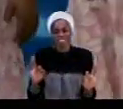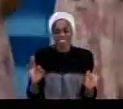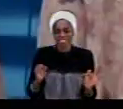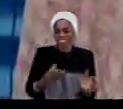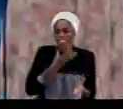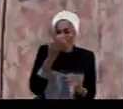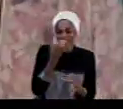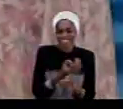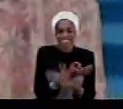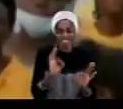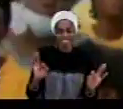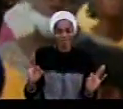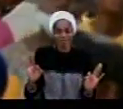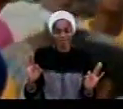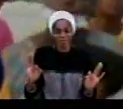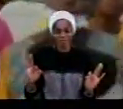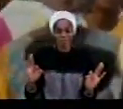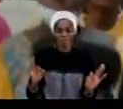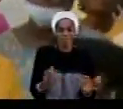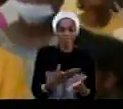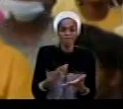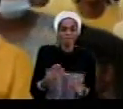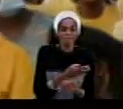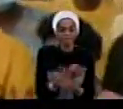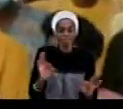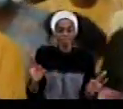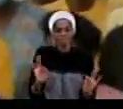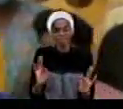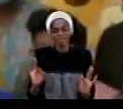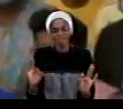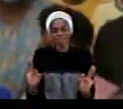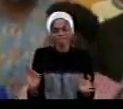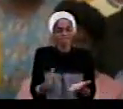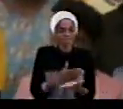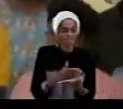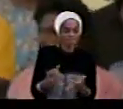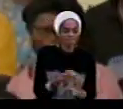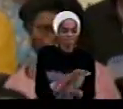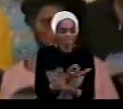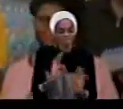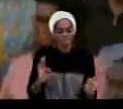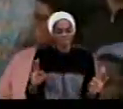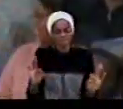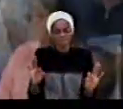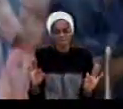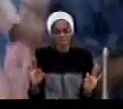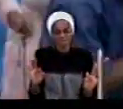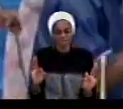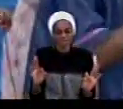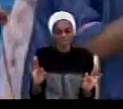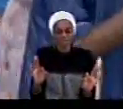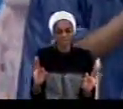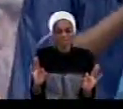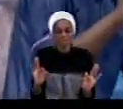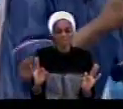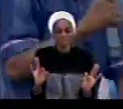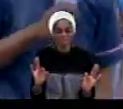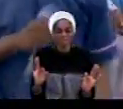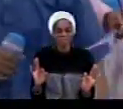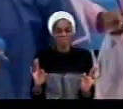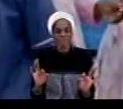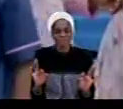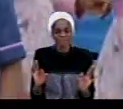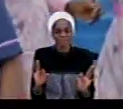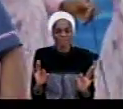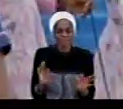shout freedom. Freedom. Somebody shout freedom. Freedom. Jesus has set me free. Now I can dance for joy.